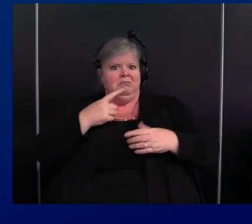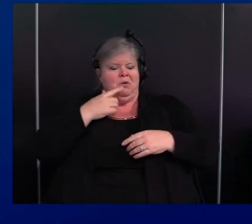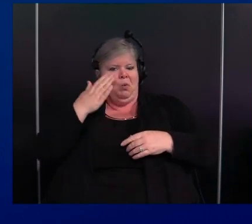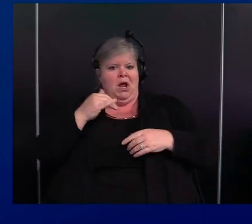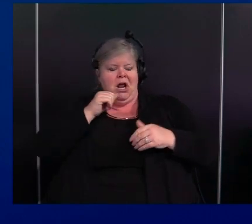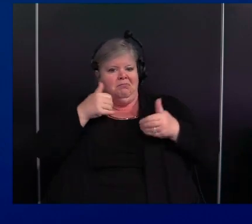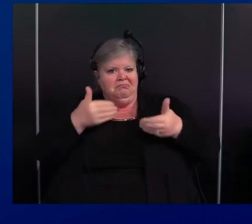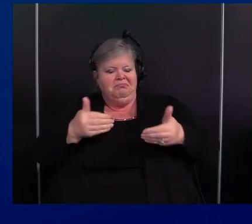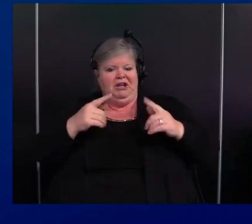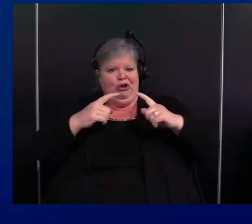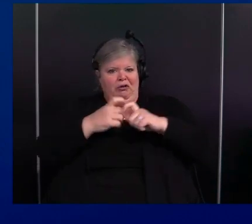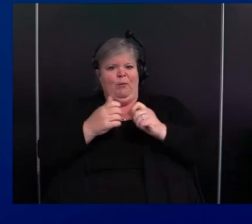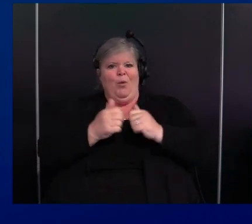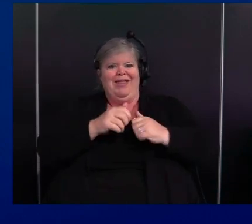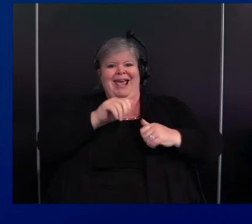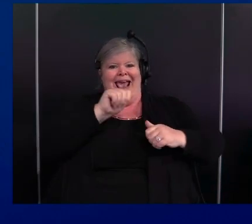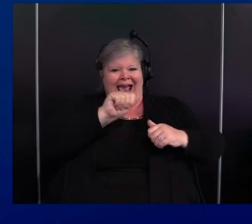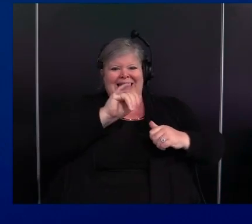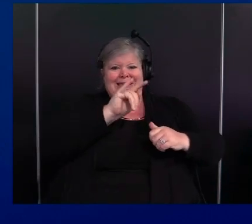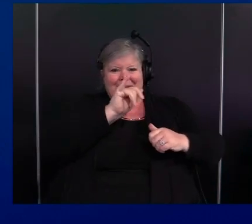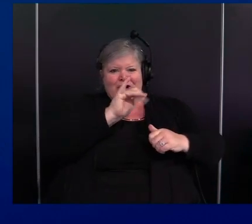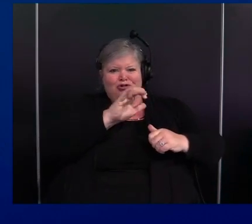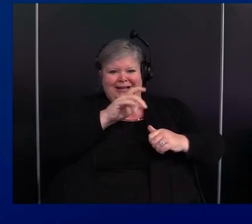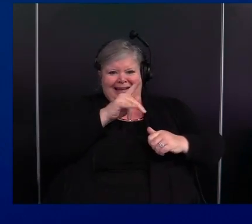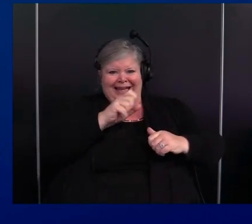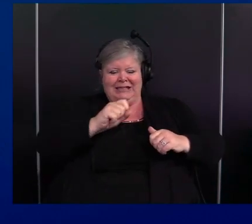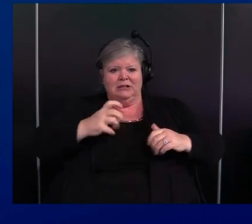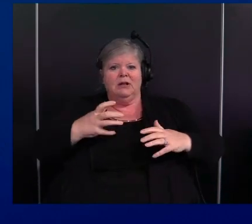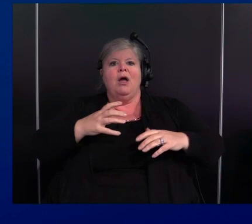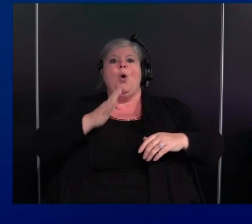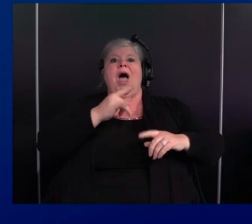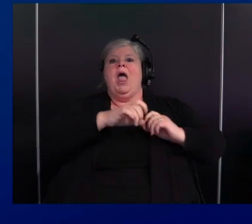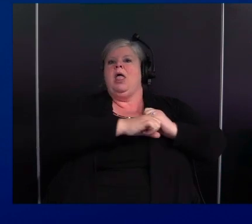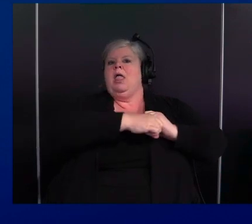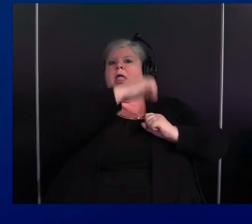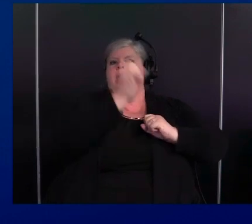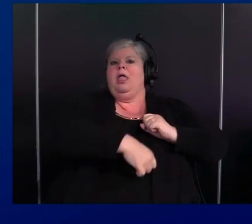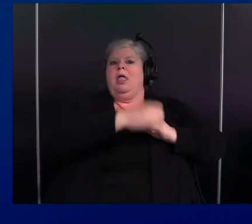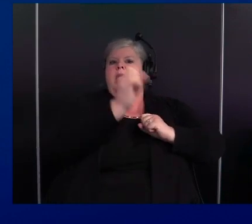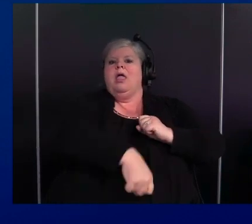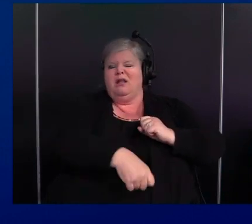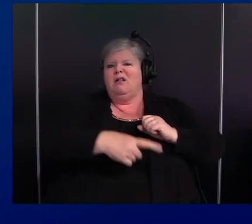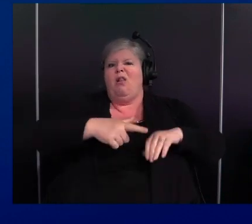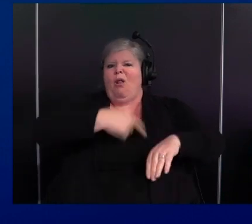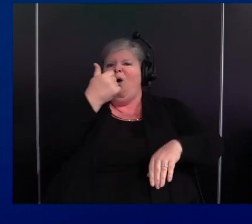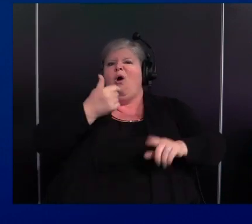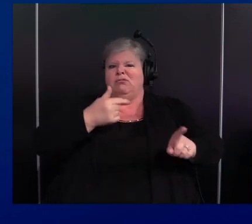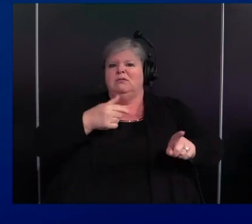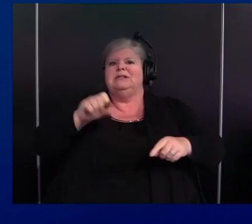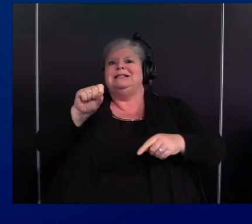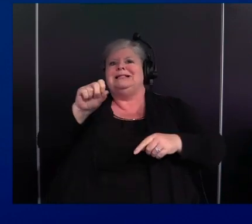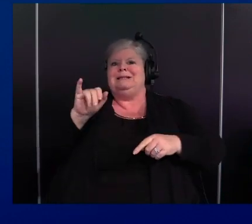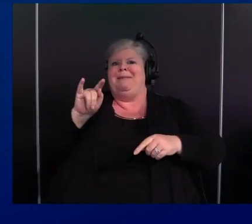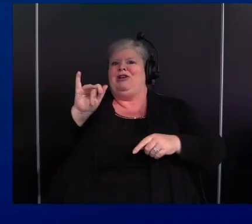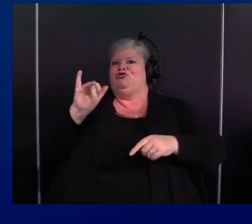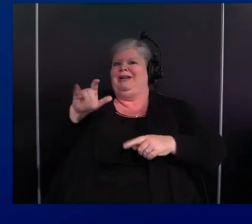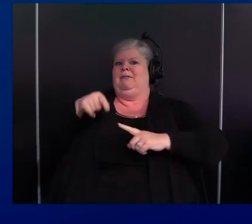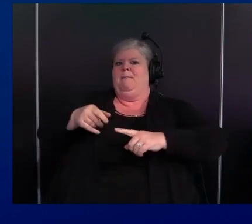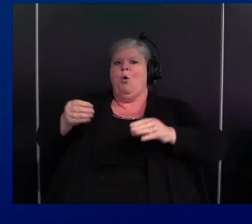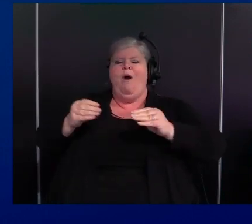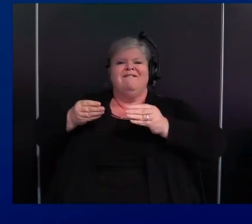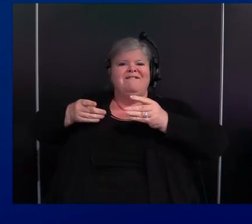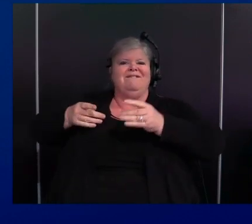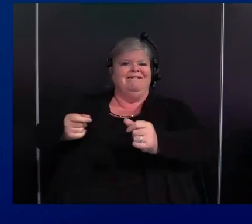the data with the asymmetric keys if you have them? And the answer is it's super slow. It takes longer. Yep. Yeah. That's right. Symmetric's much faster. That's right. But,